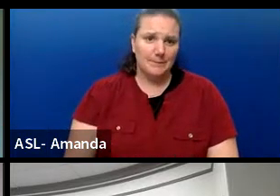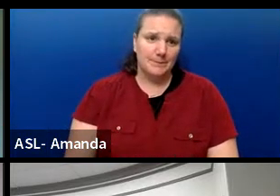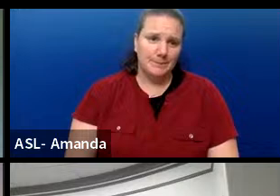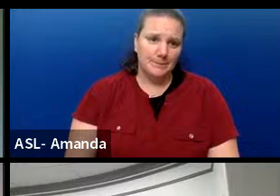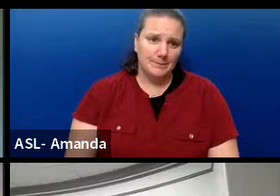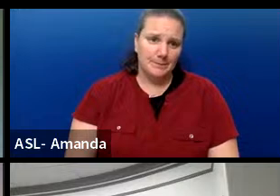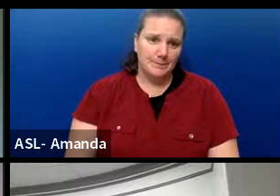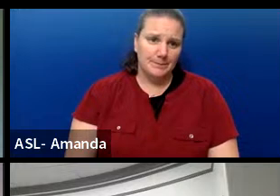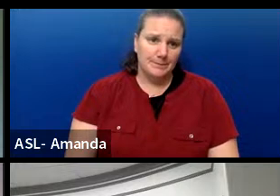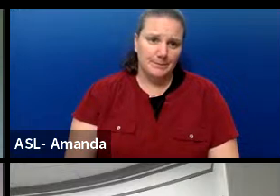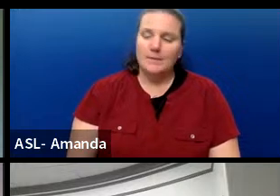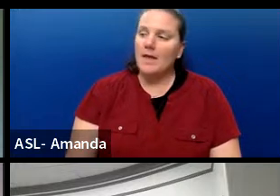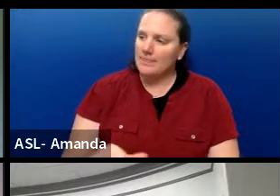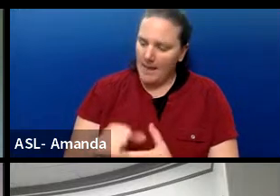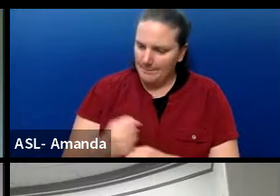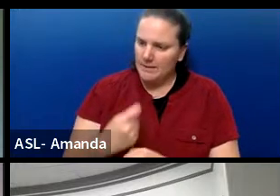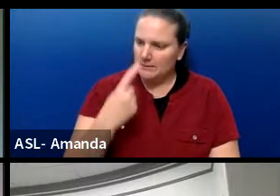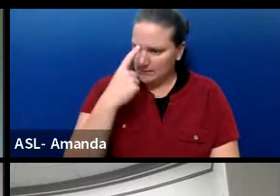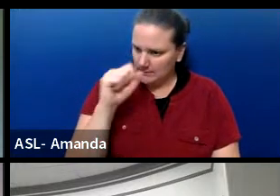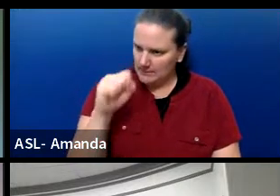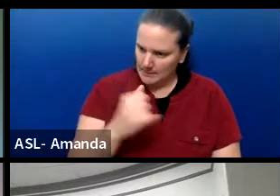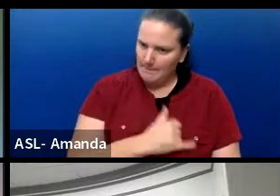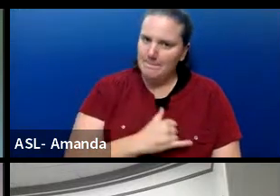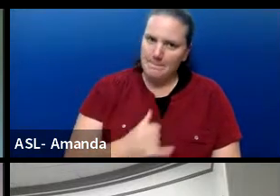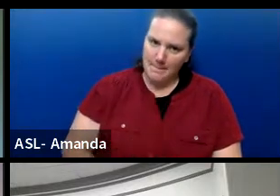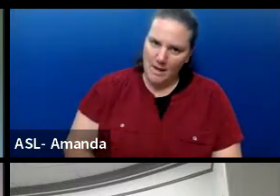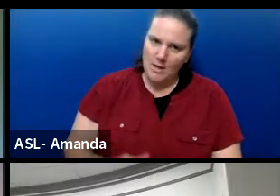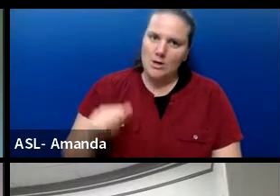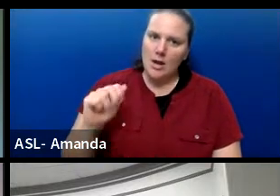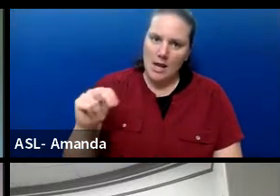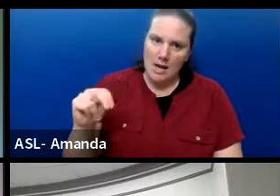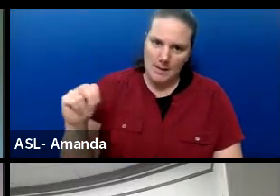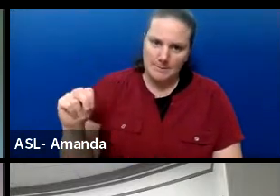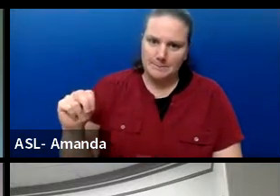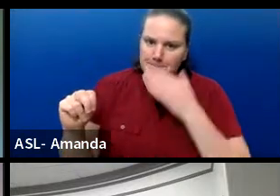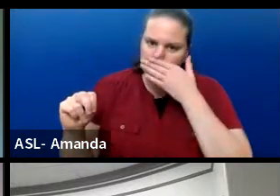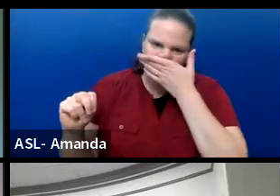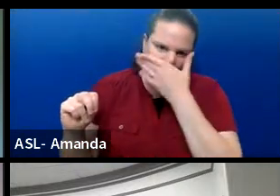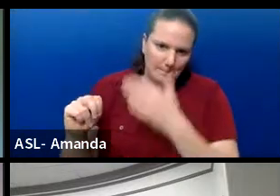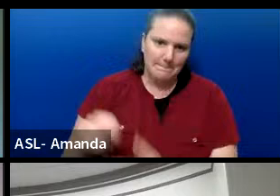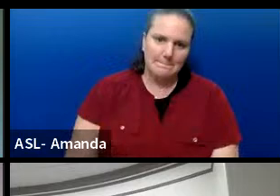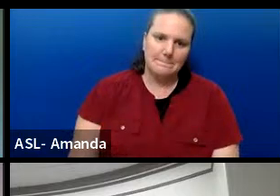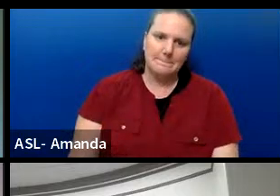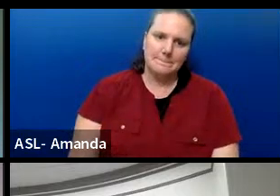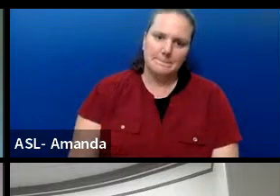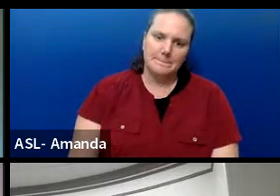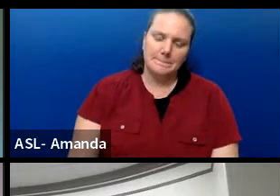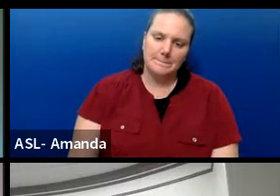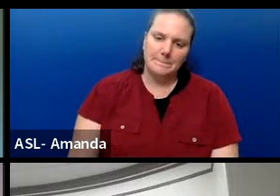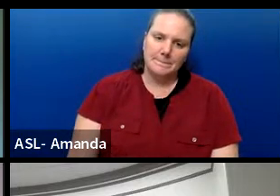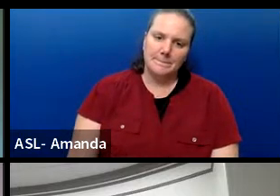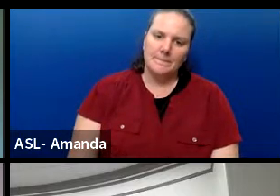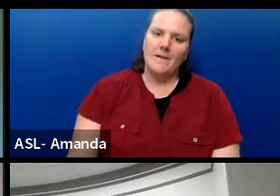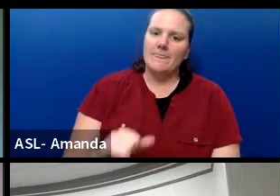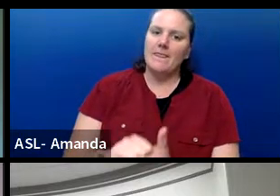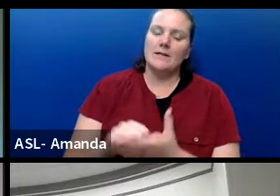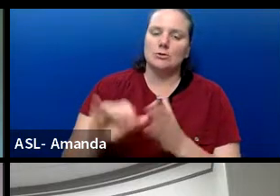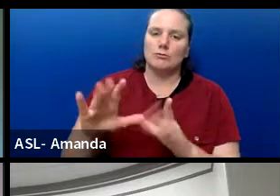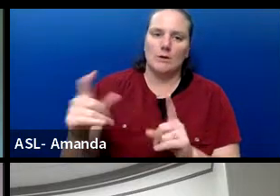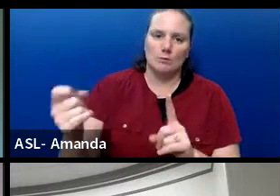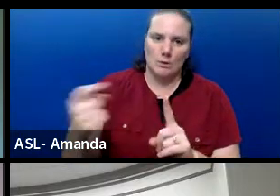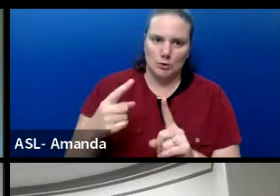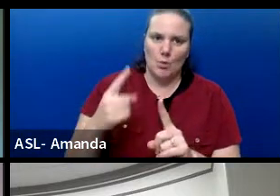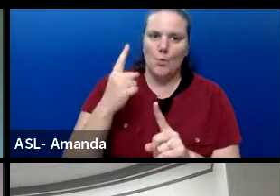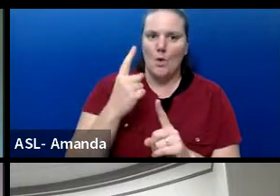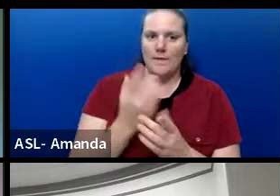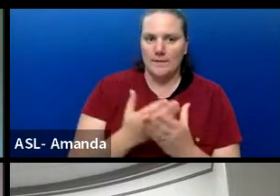That does make sense, Mayor Ann. And one of the things, that is a great question. And one of the things that we have been